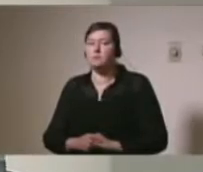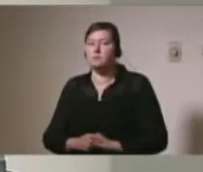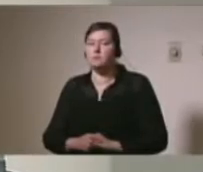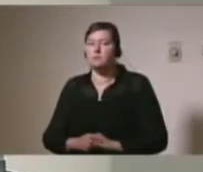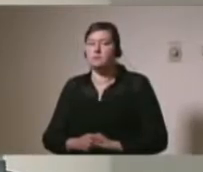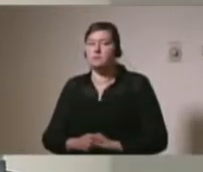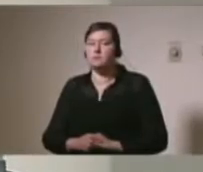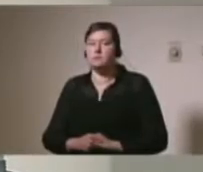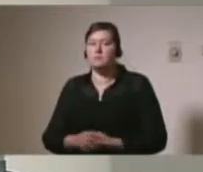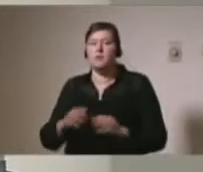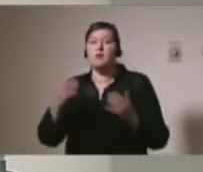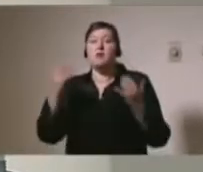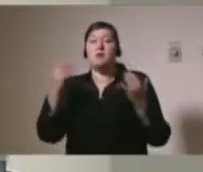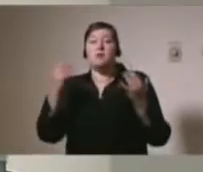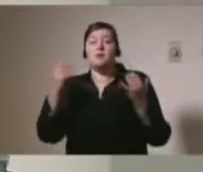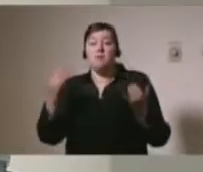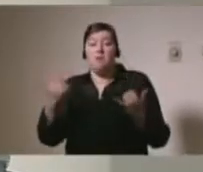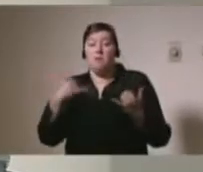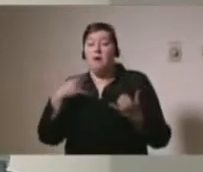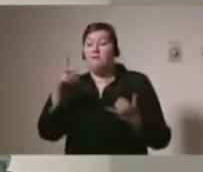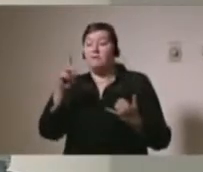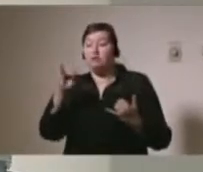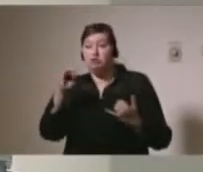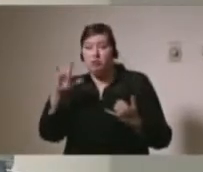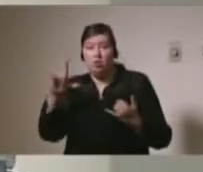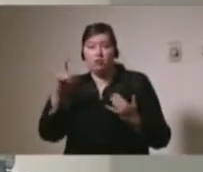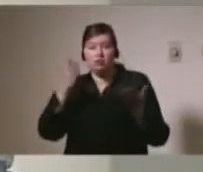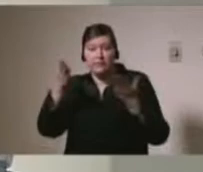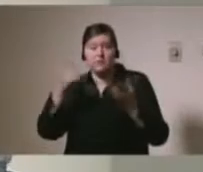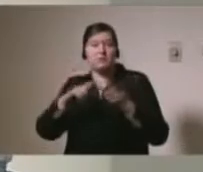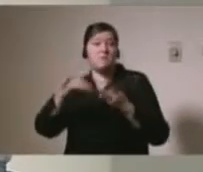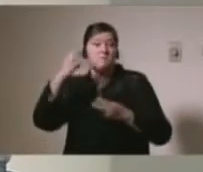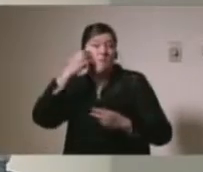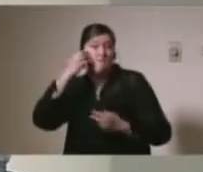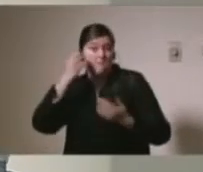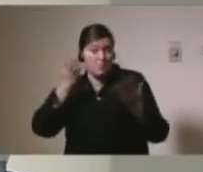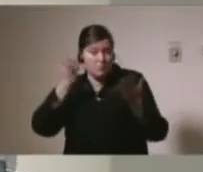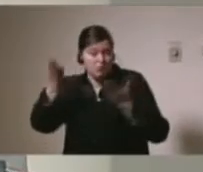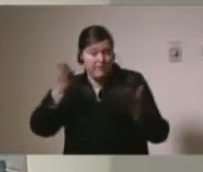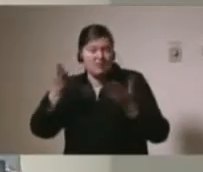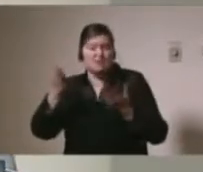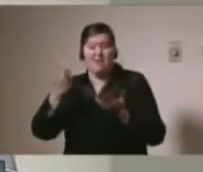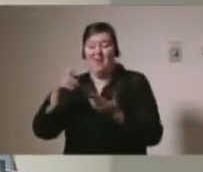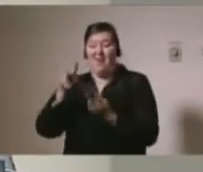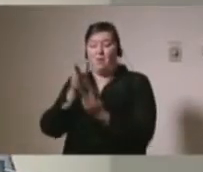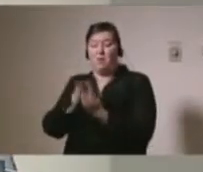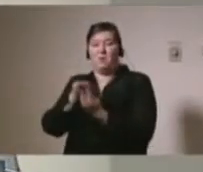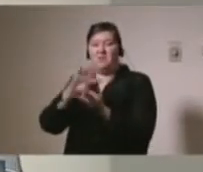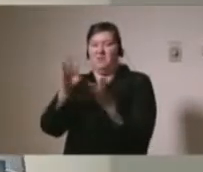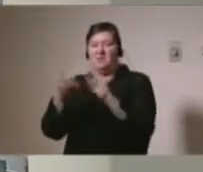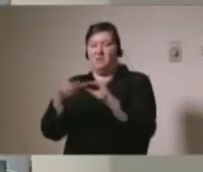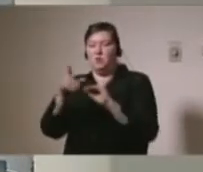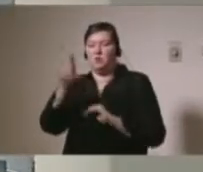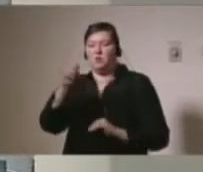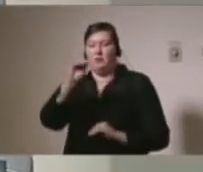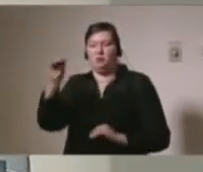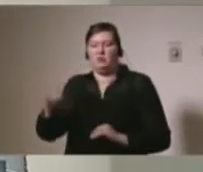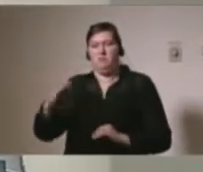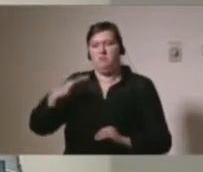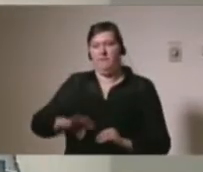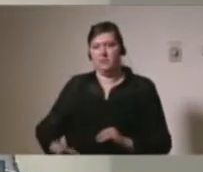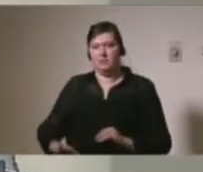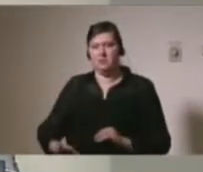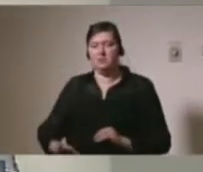the digital service, the telephone service, which represents only 20% of